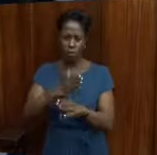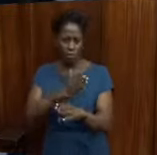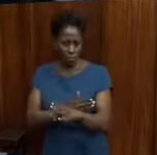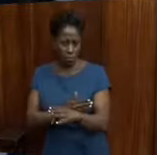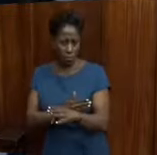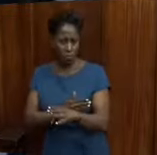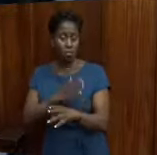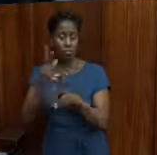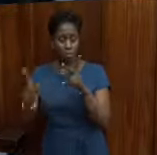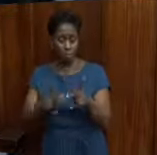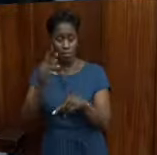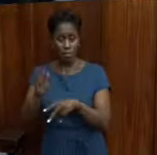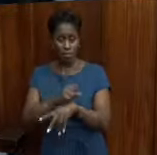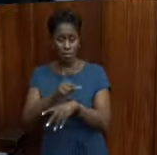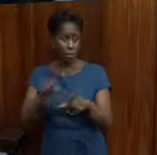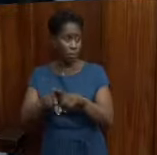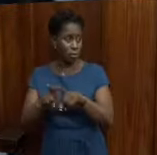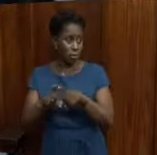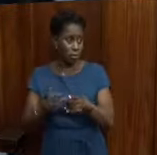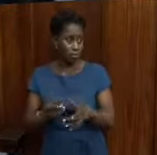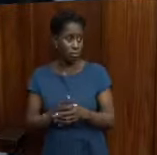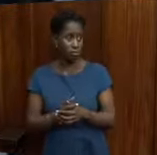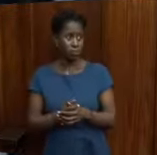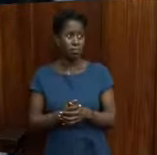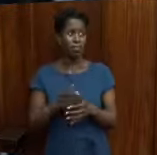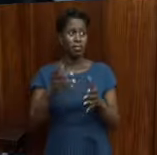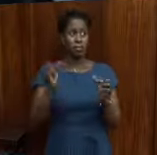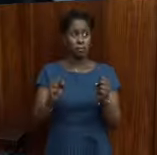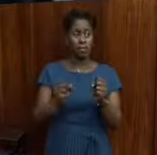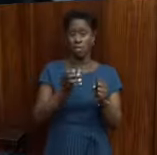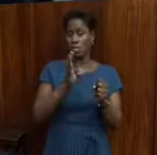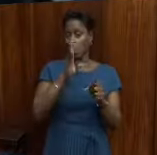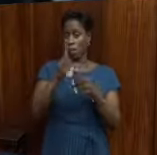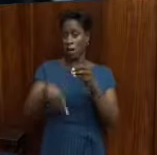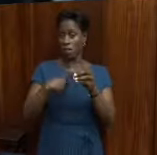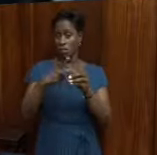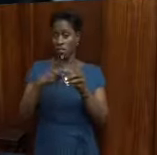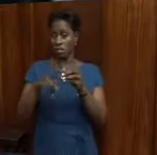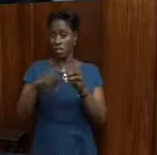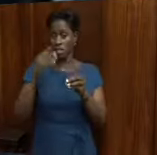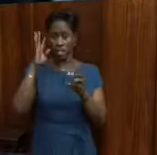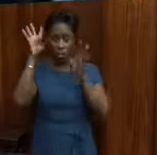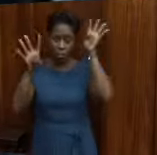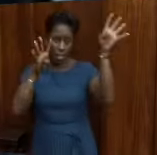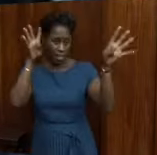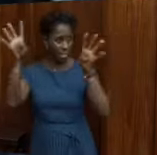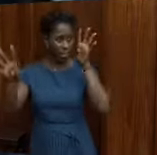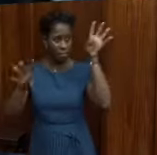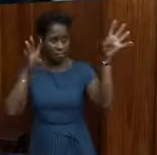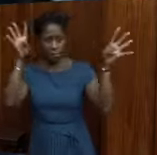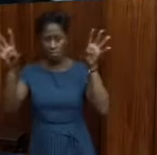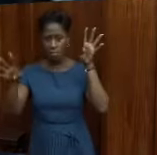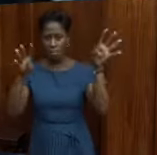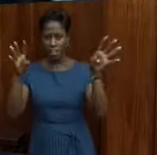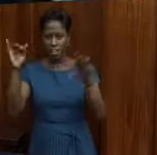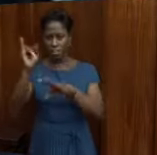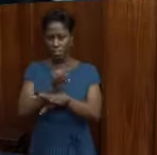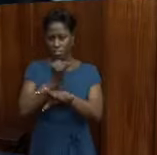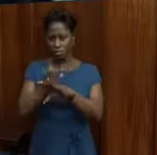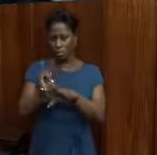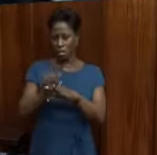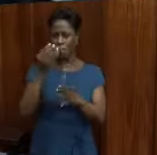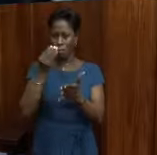estimates, an amount of 0.5 million has been allocated for the creative industry and 3 million for carnival.